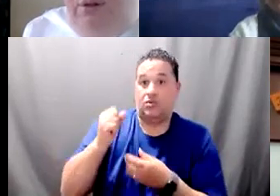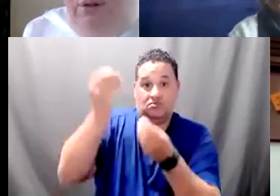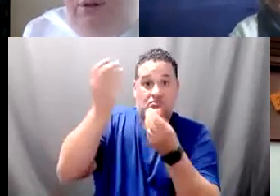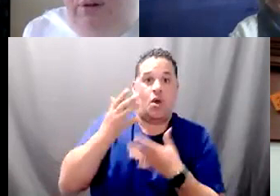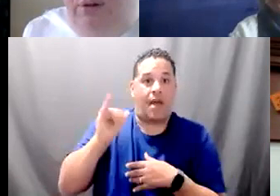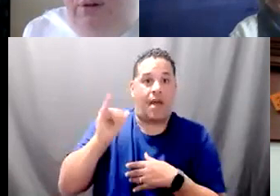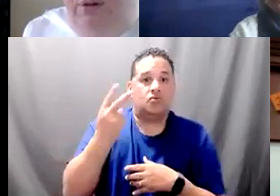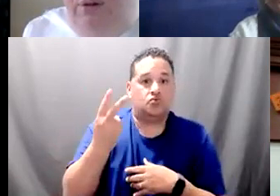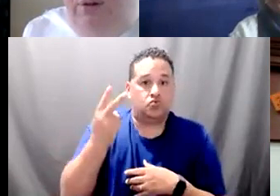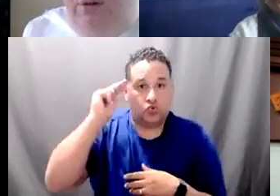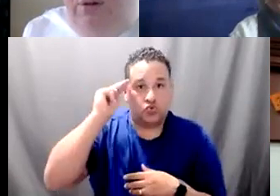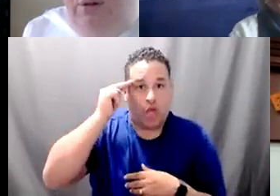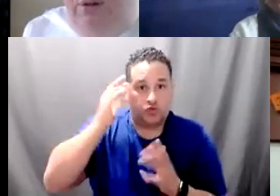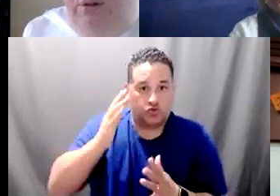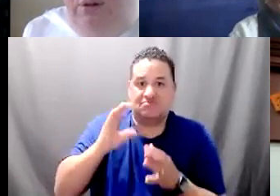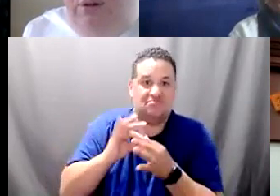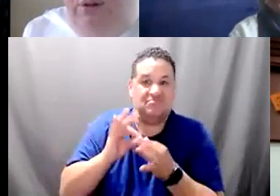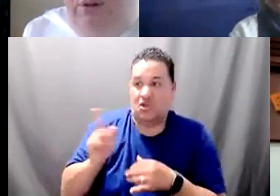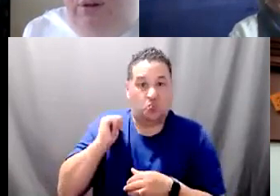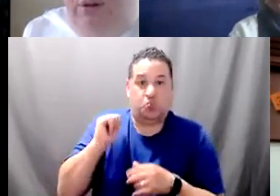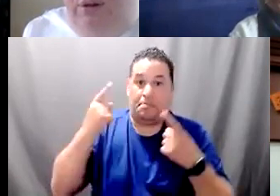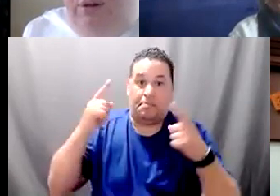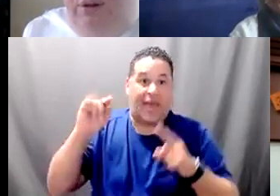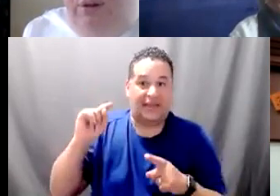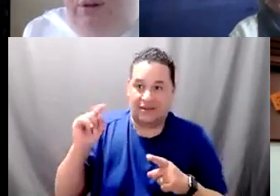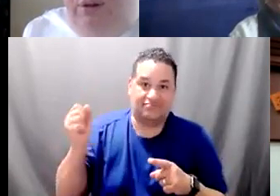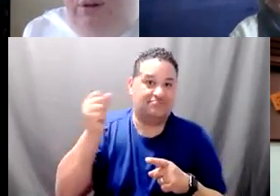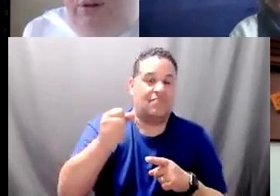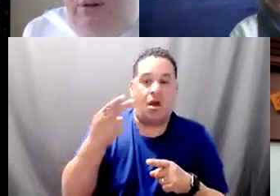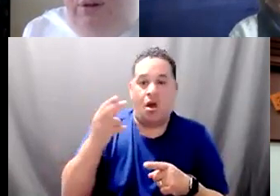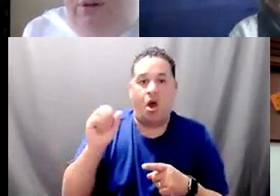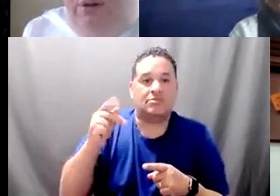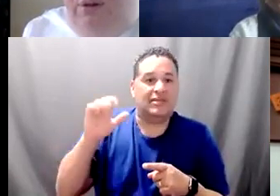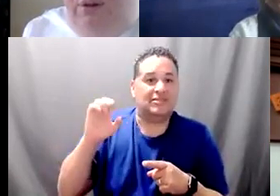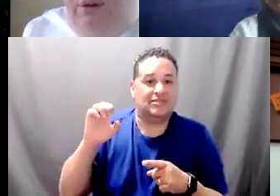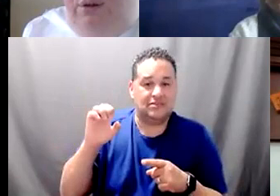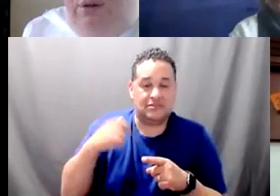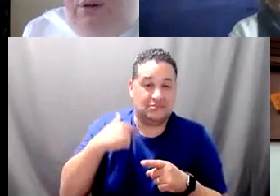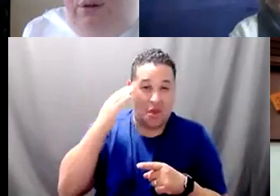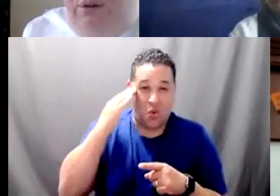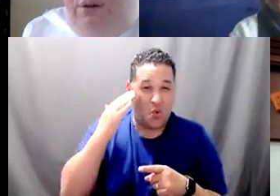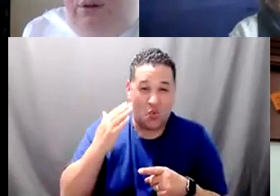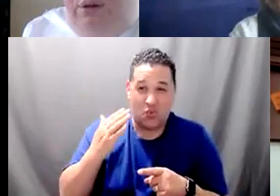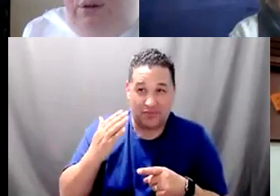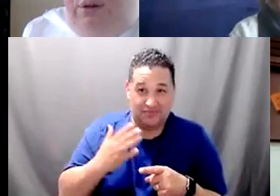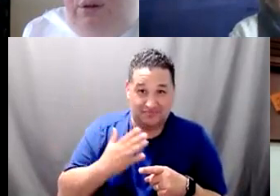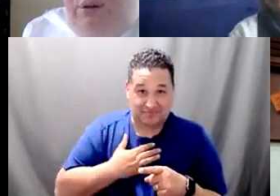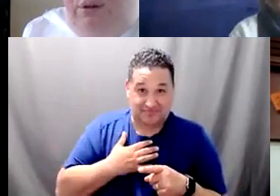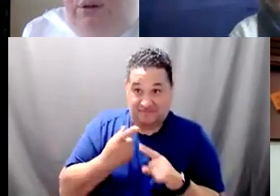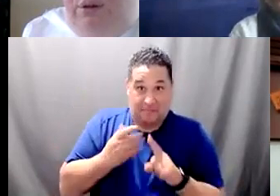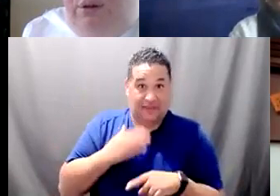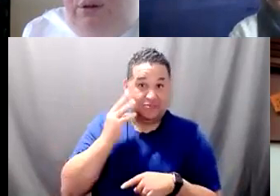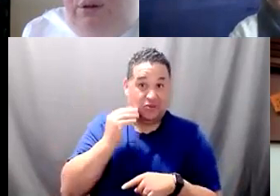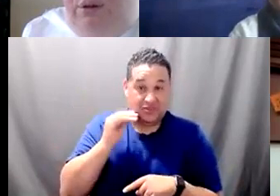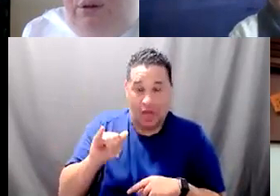that he wouldn't make it and be taken to hospice. So I know from firsthand, the